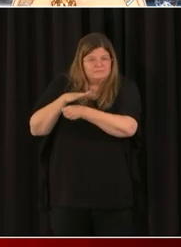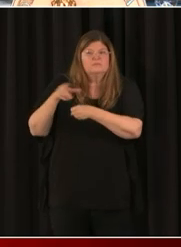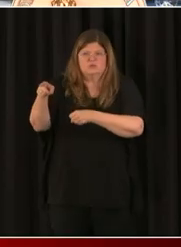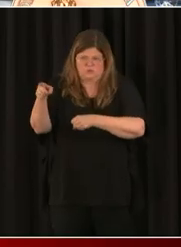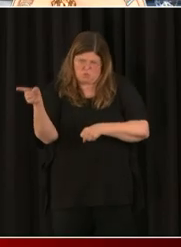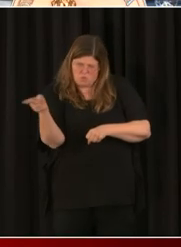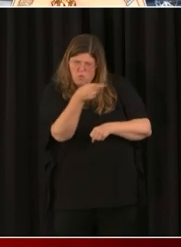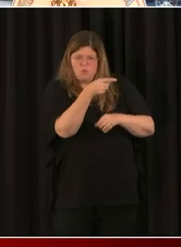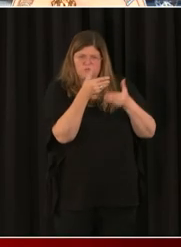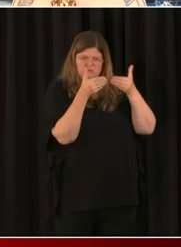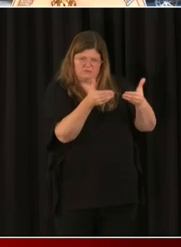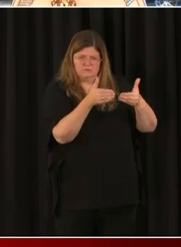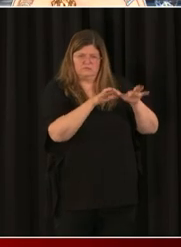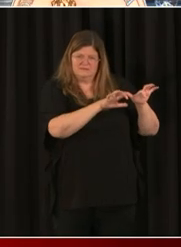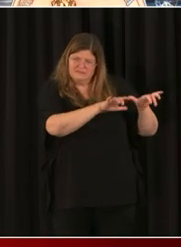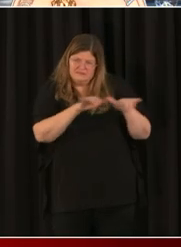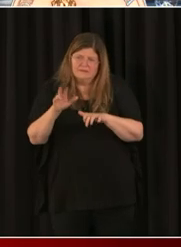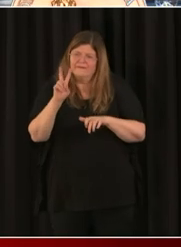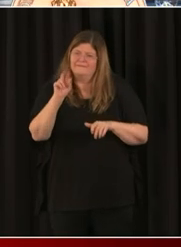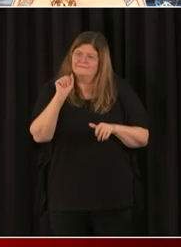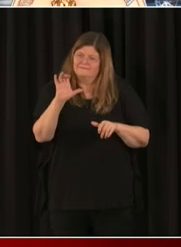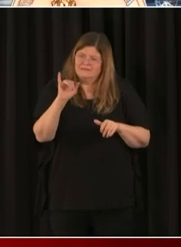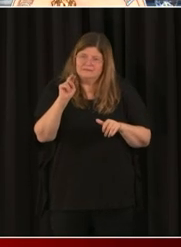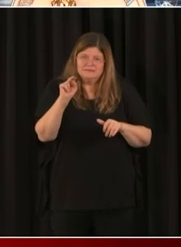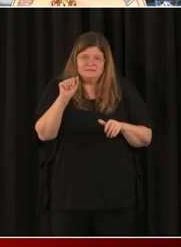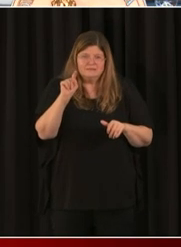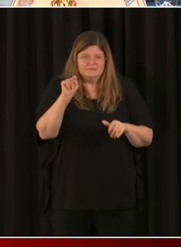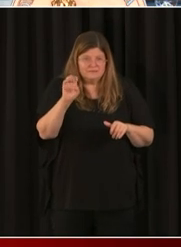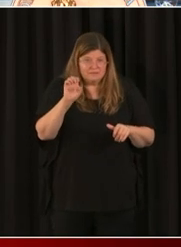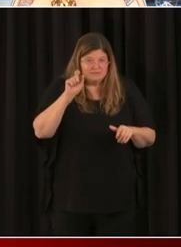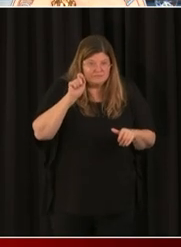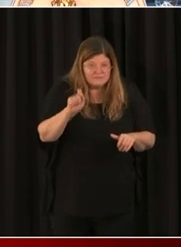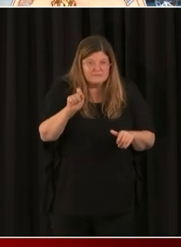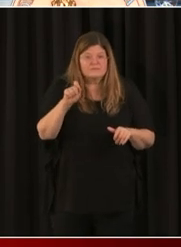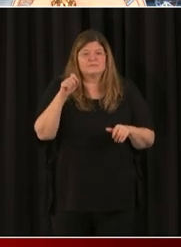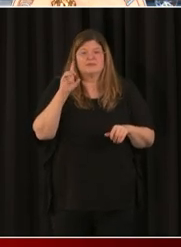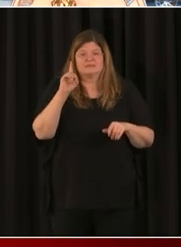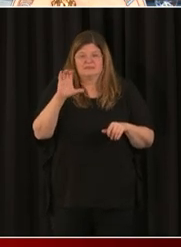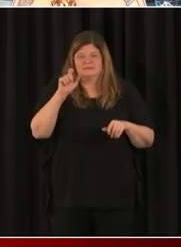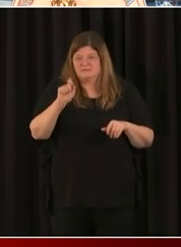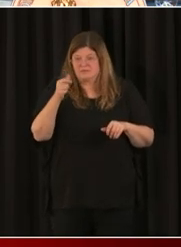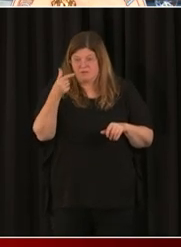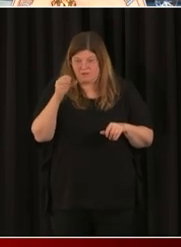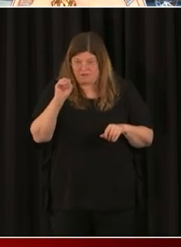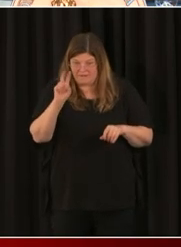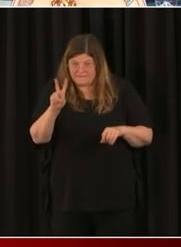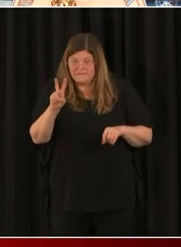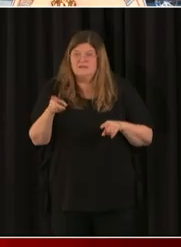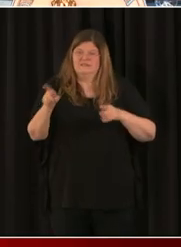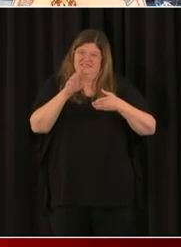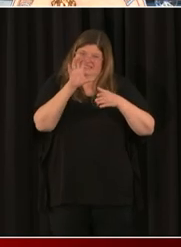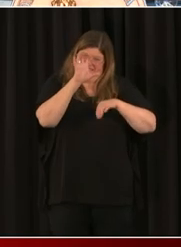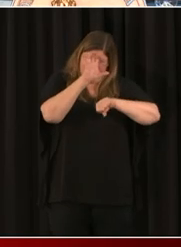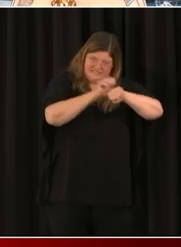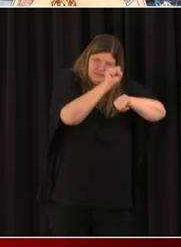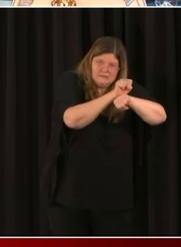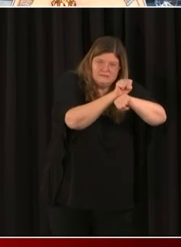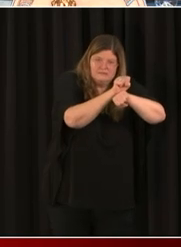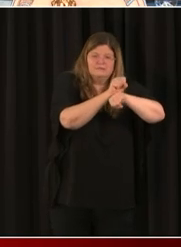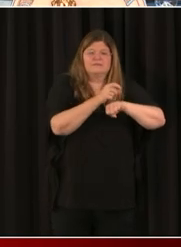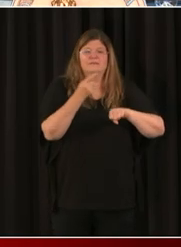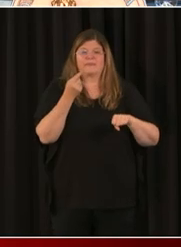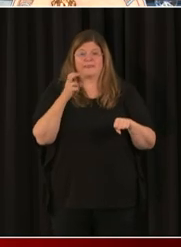vaccinate.dc.gov to schedule an appointment for your vaccine. Those people